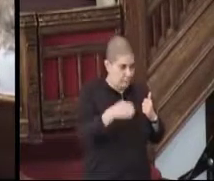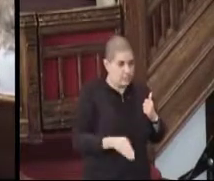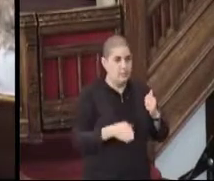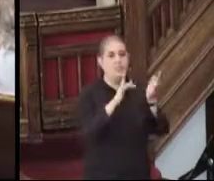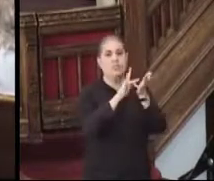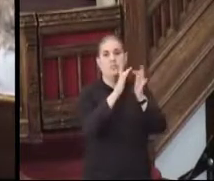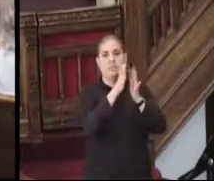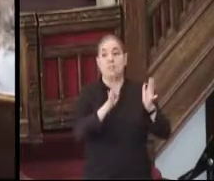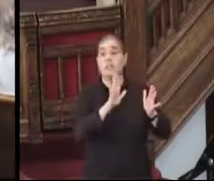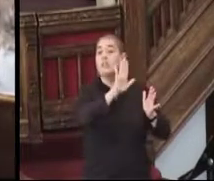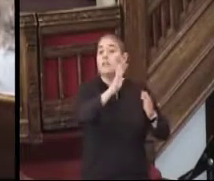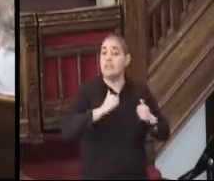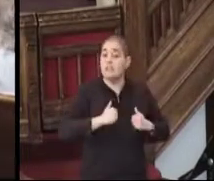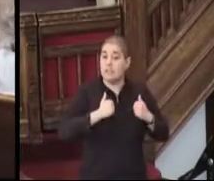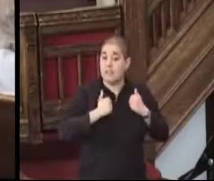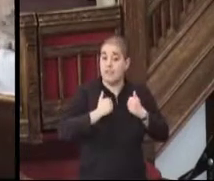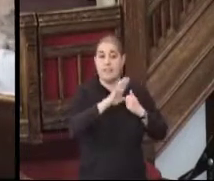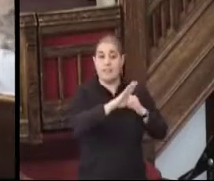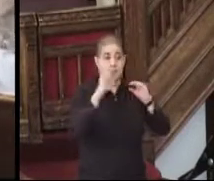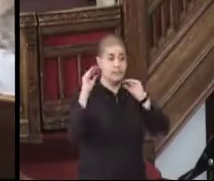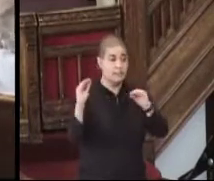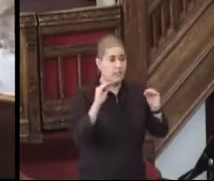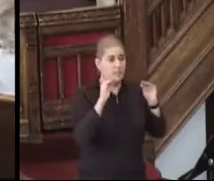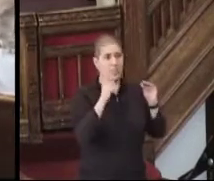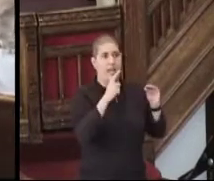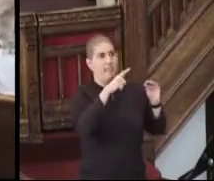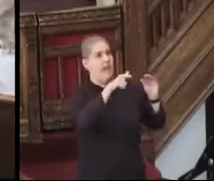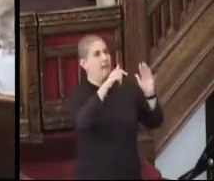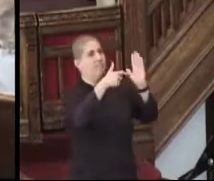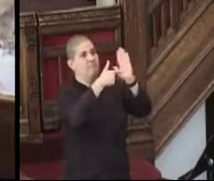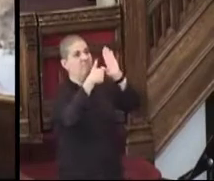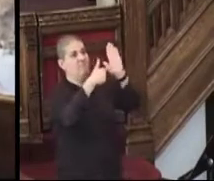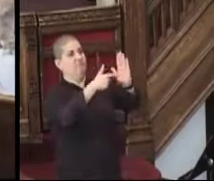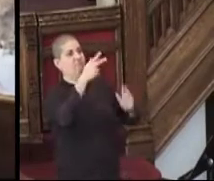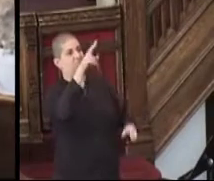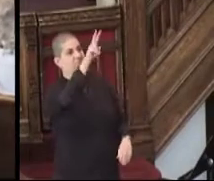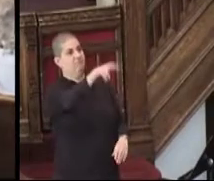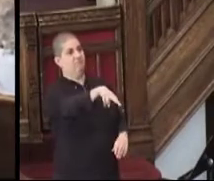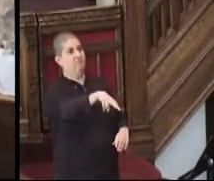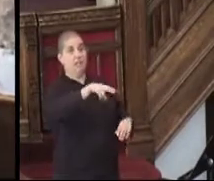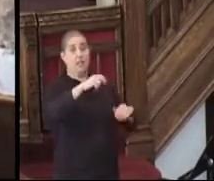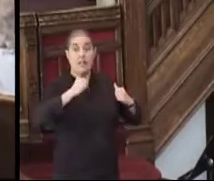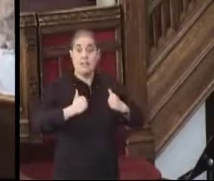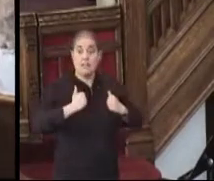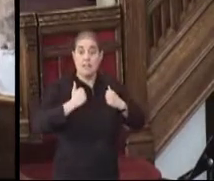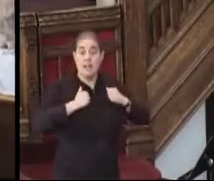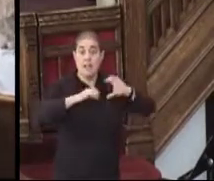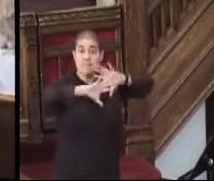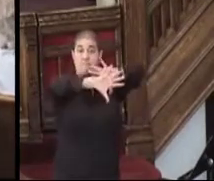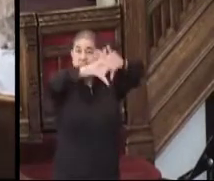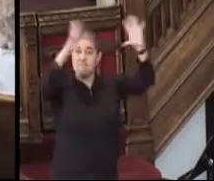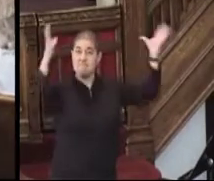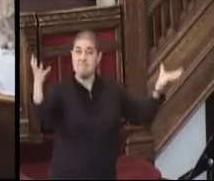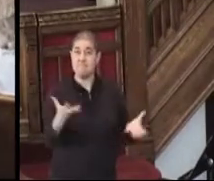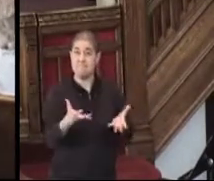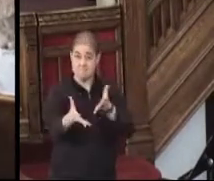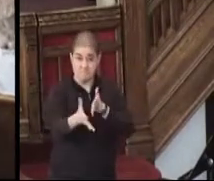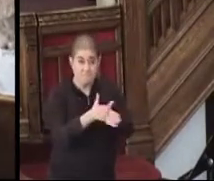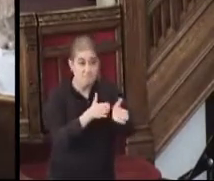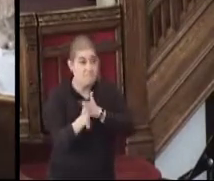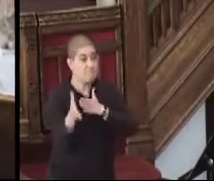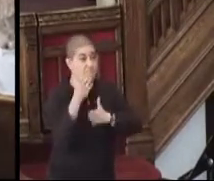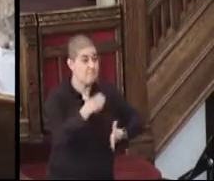I think his life and his teachings give us an example of what it would be like to live that passionately and